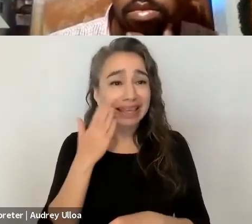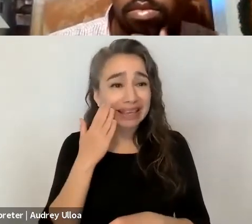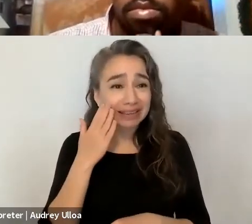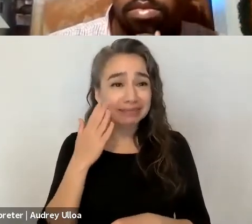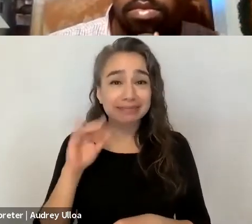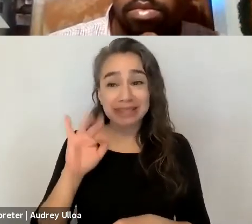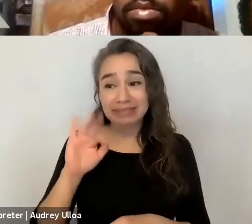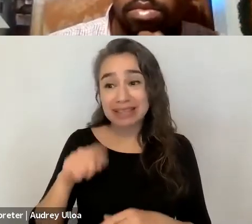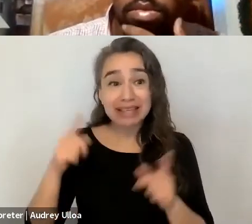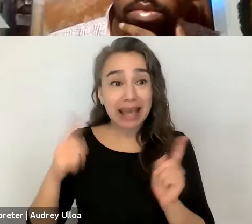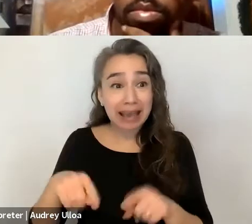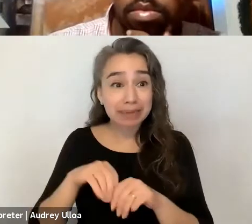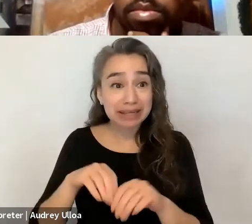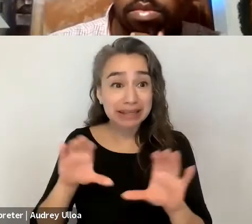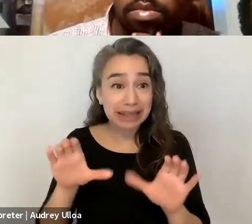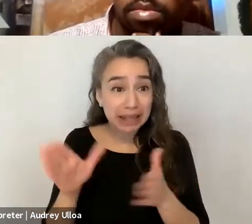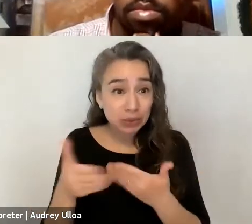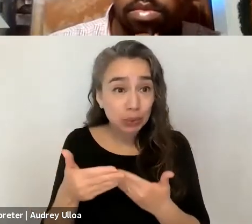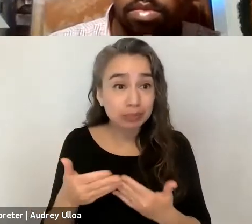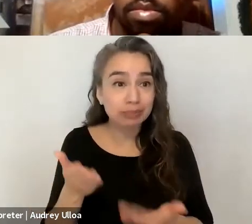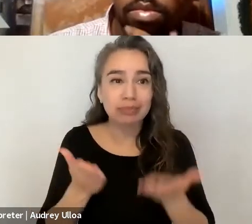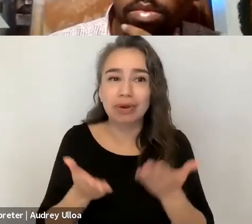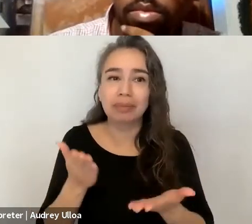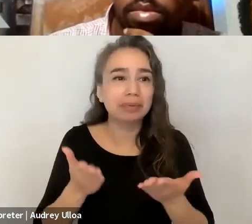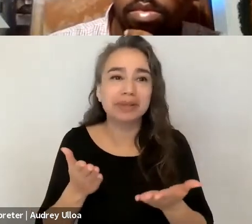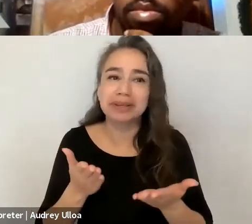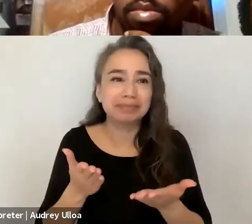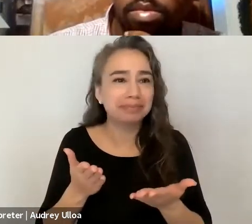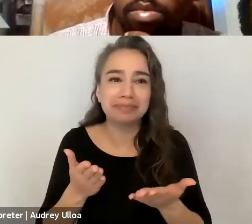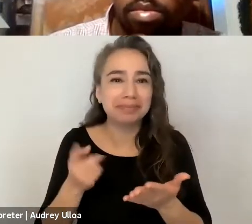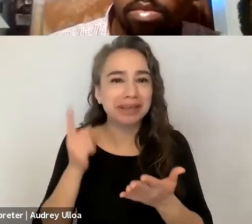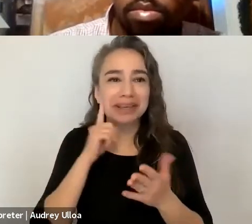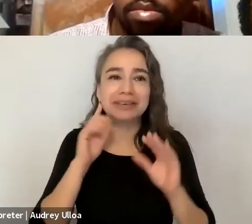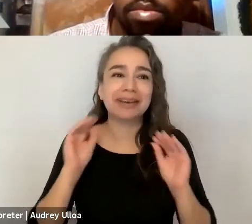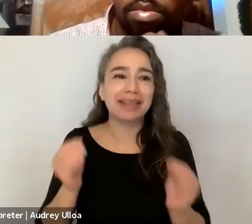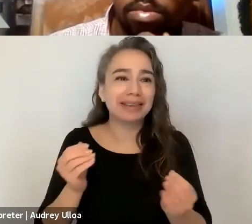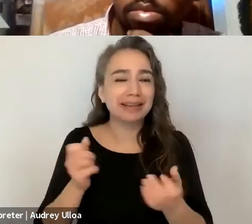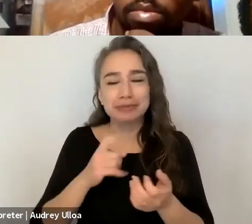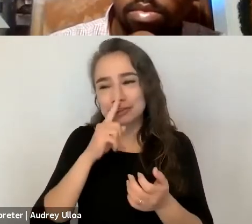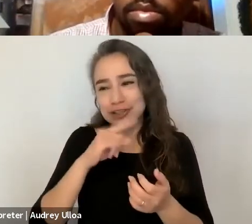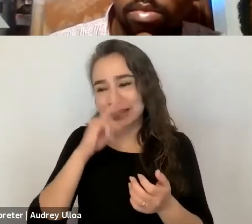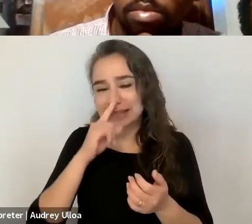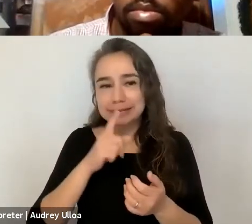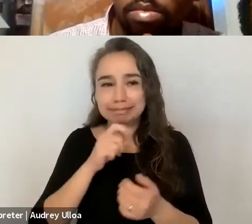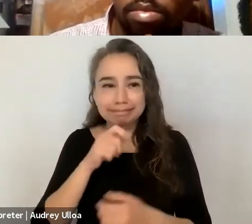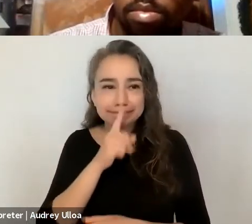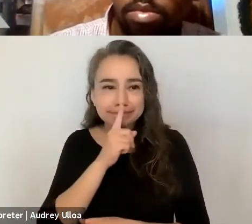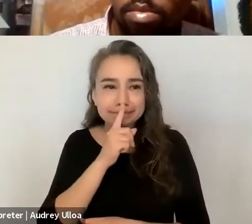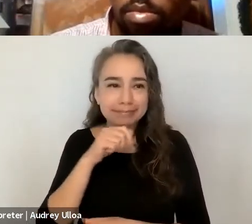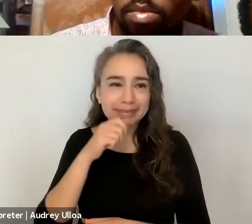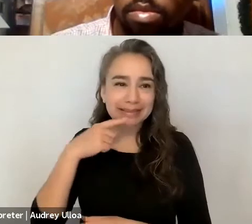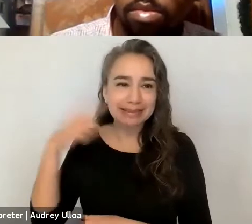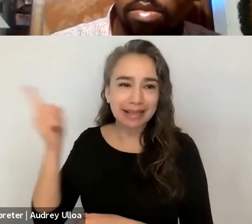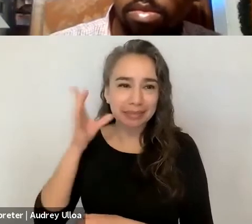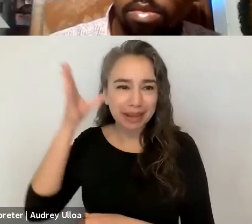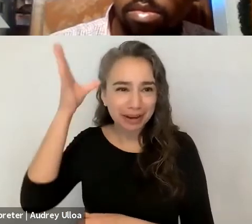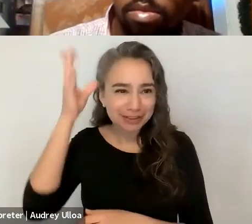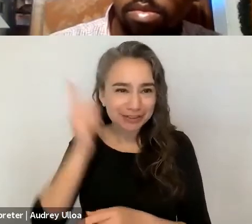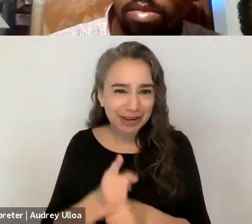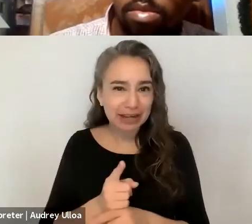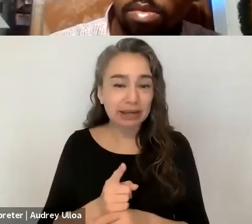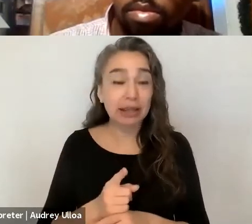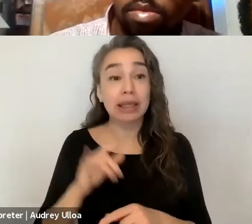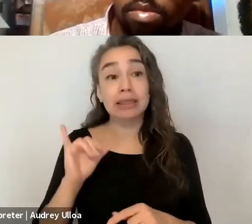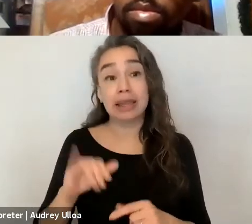the classroom, probably you wouldn't have heard about this. They probably wouldn't have gone home and talked to their parents. And so that was a huge check for